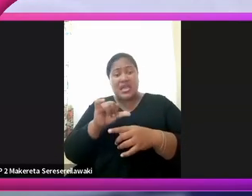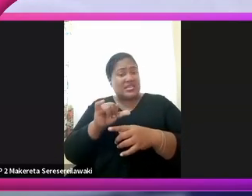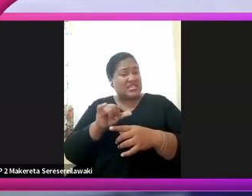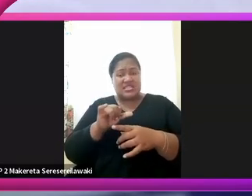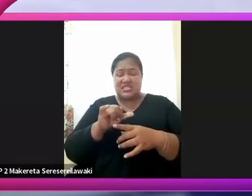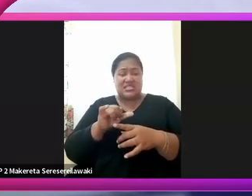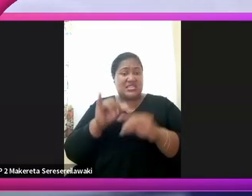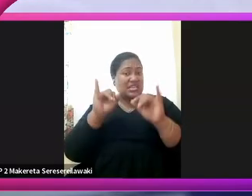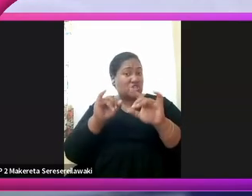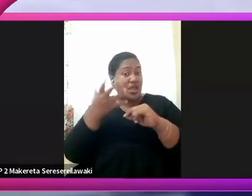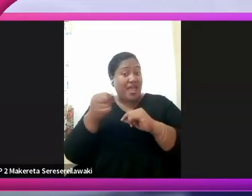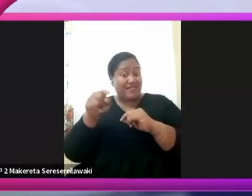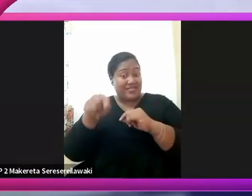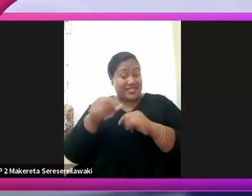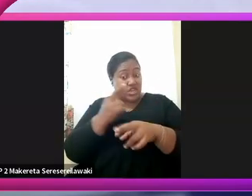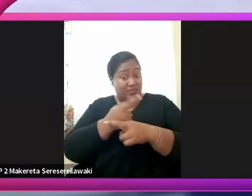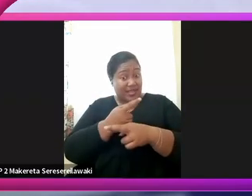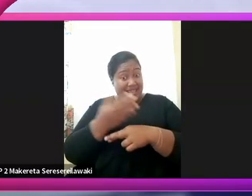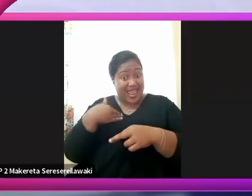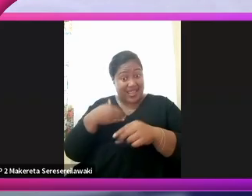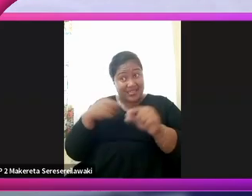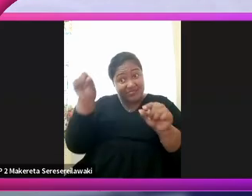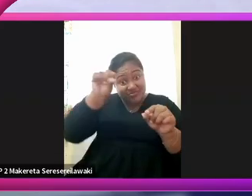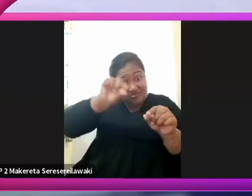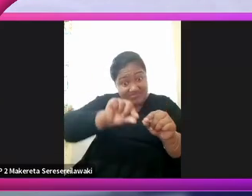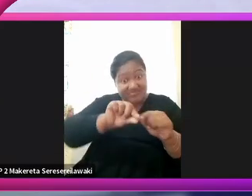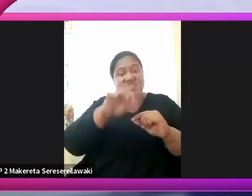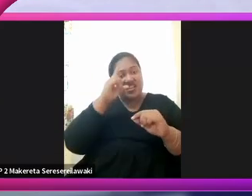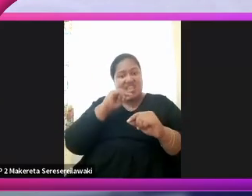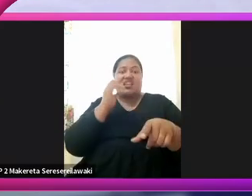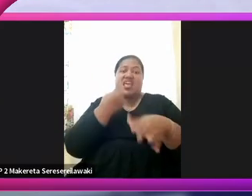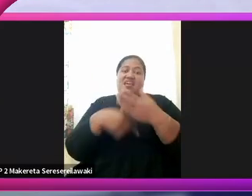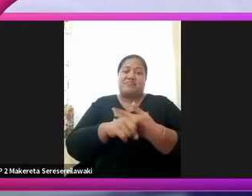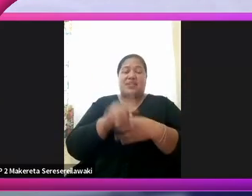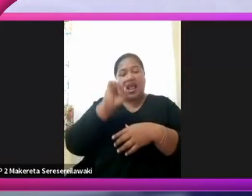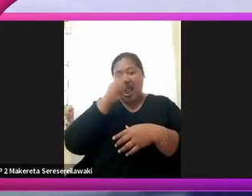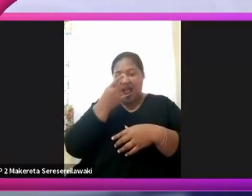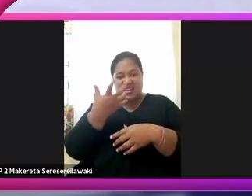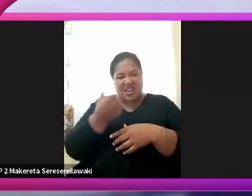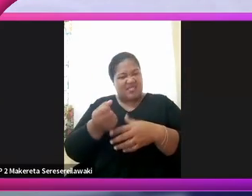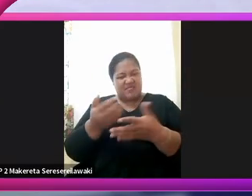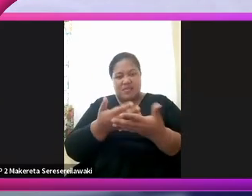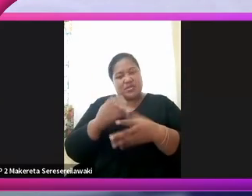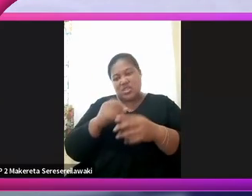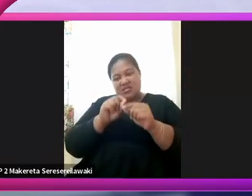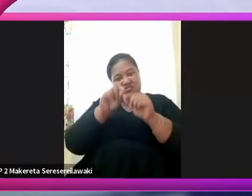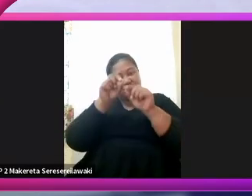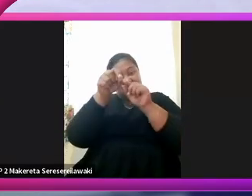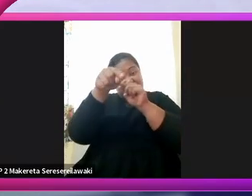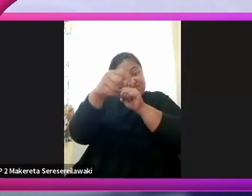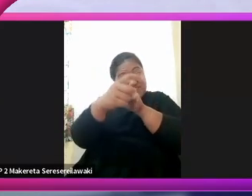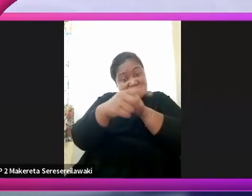obstruction in that reproductive health tract, they also cause infertility, where the sperm, then they cannot come out. They only can